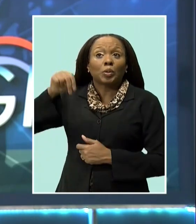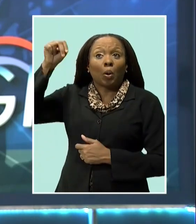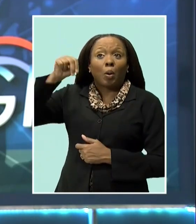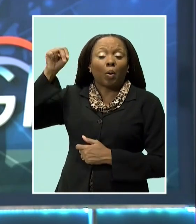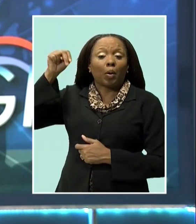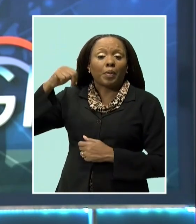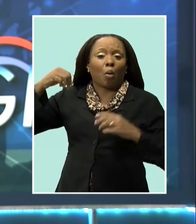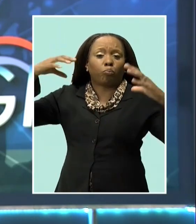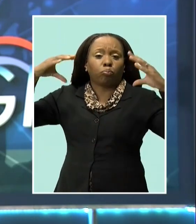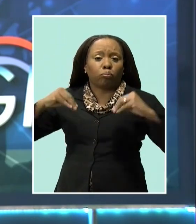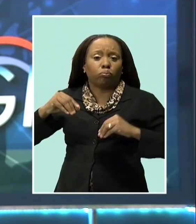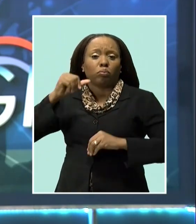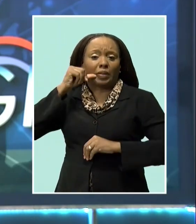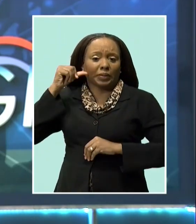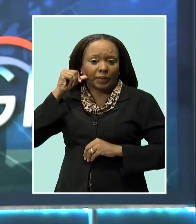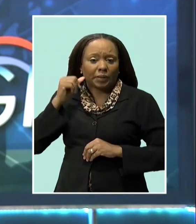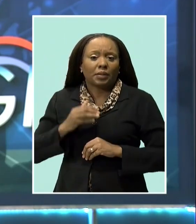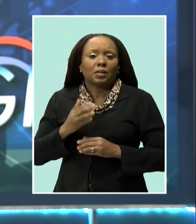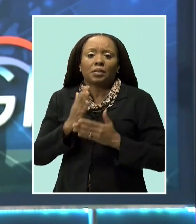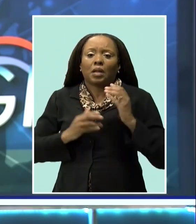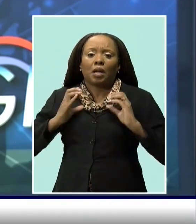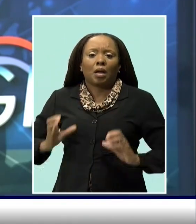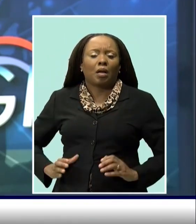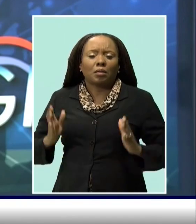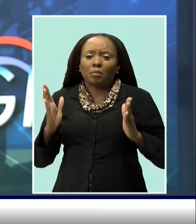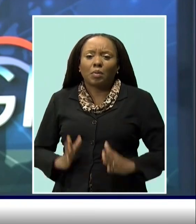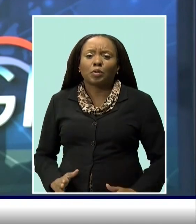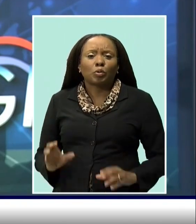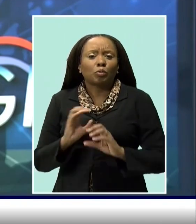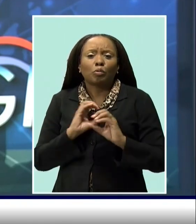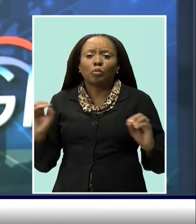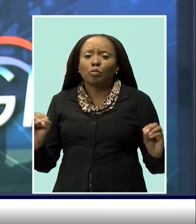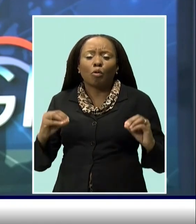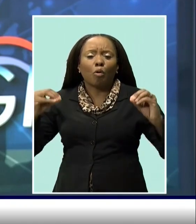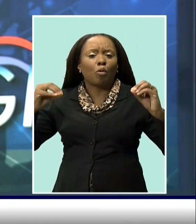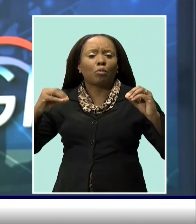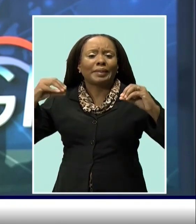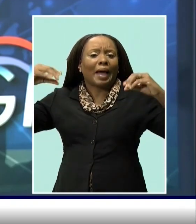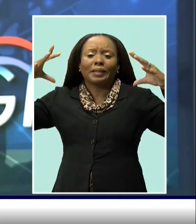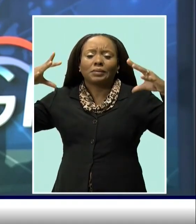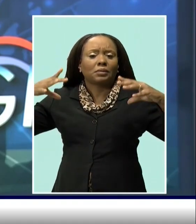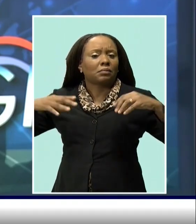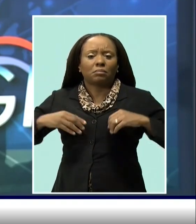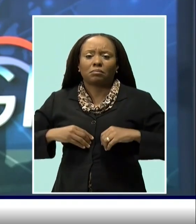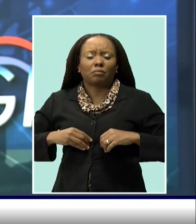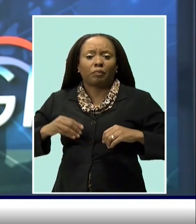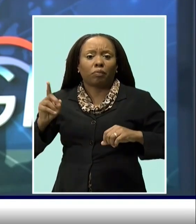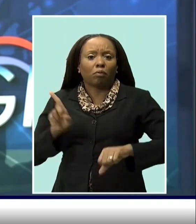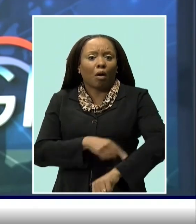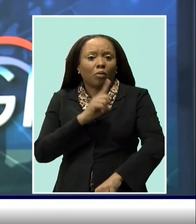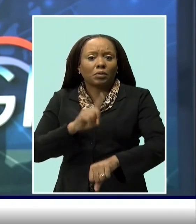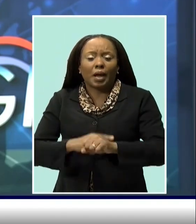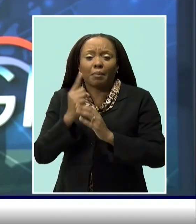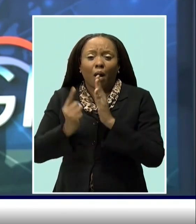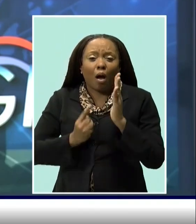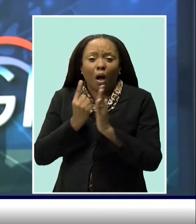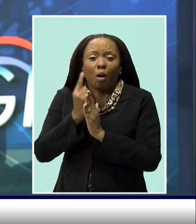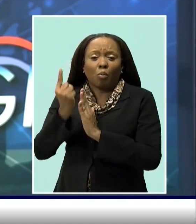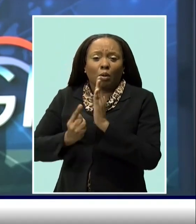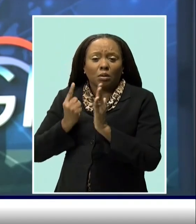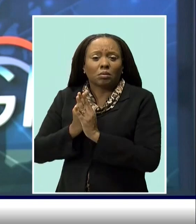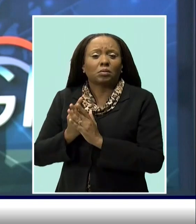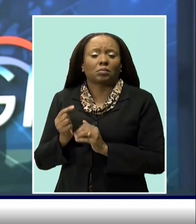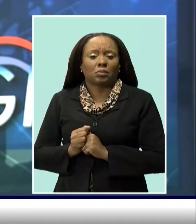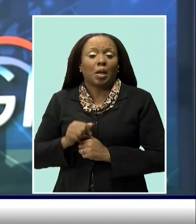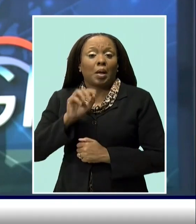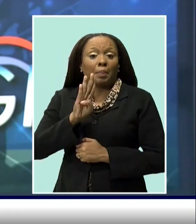yesterday. Some customers were without power for hours. BL&P Communications Coordinator Jennifer Blackman has been talking about